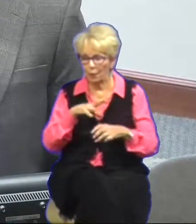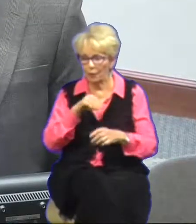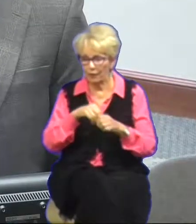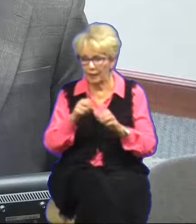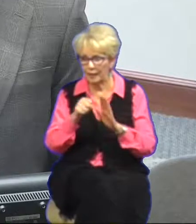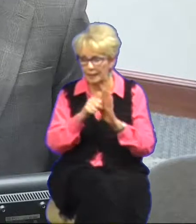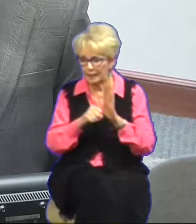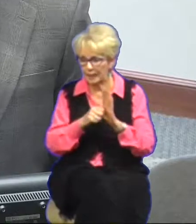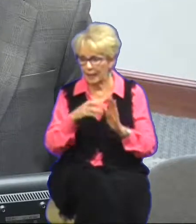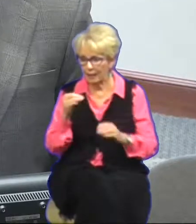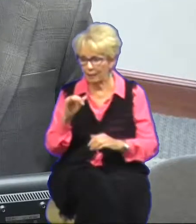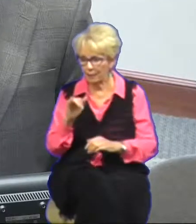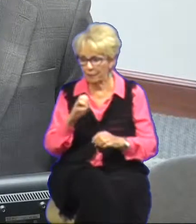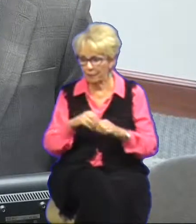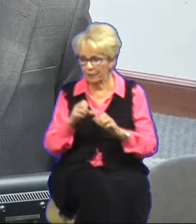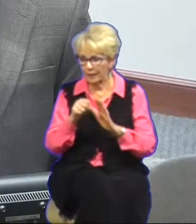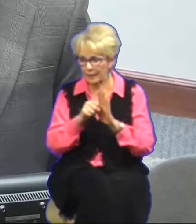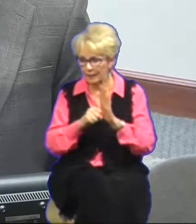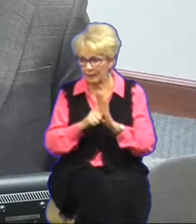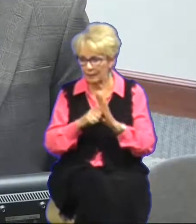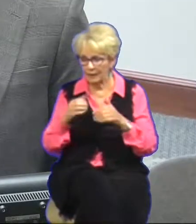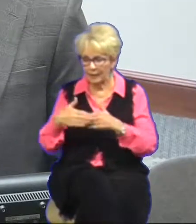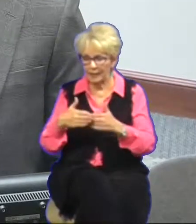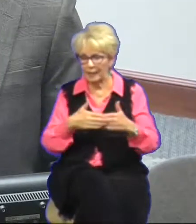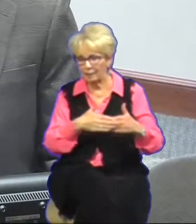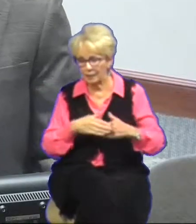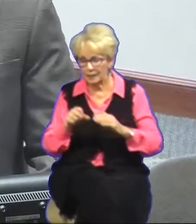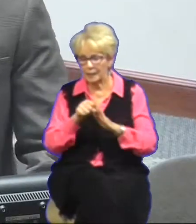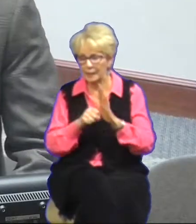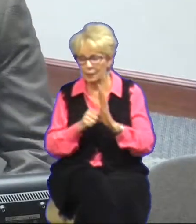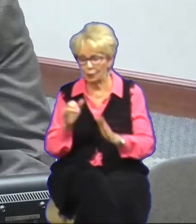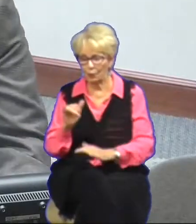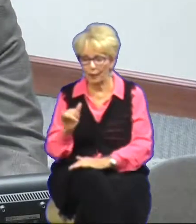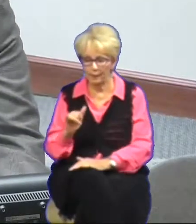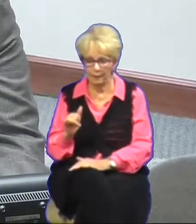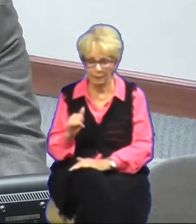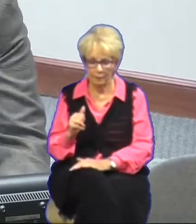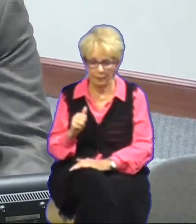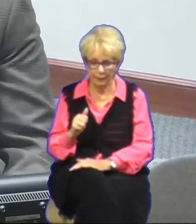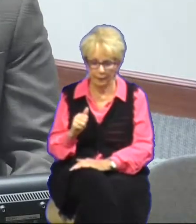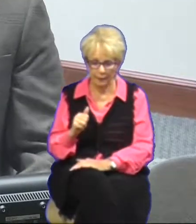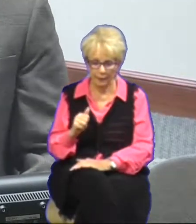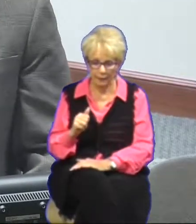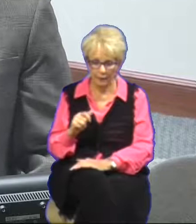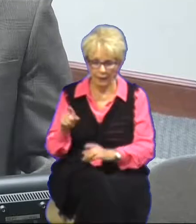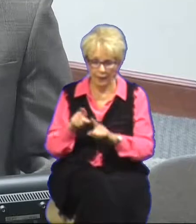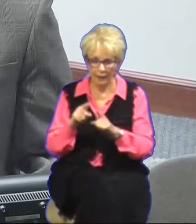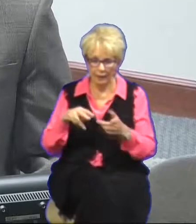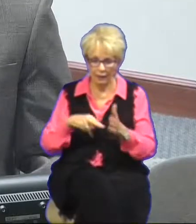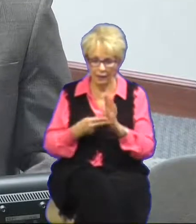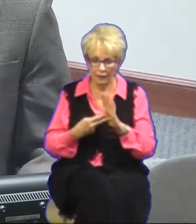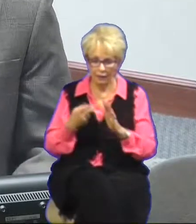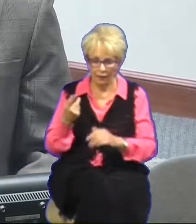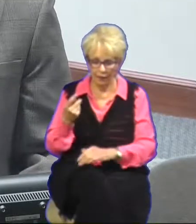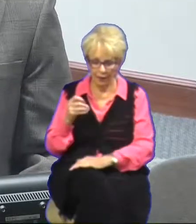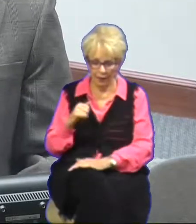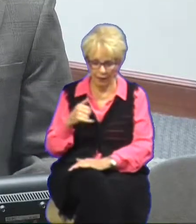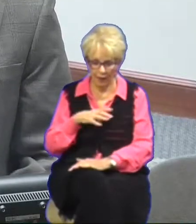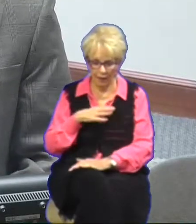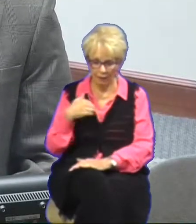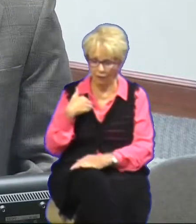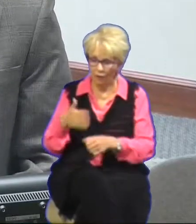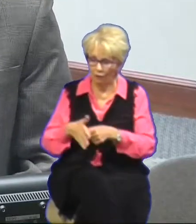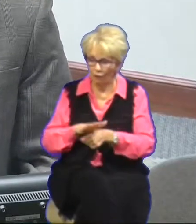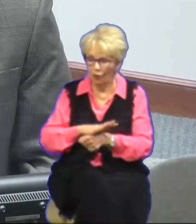state and not only within the state but neighboring states as well. And just as definition there, and I've got the